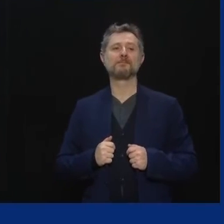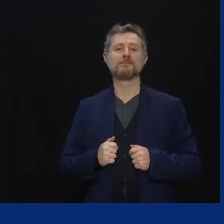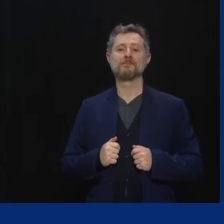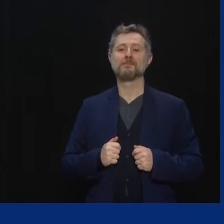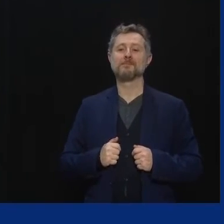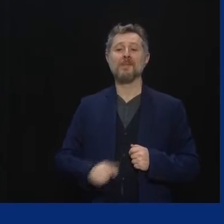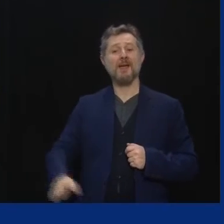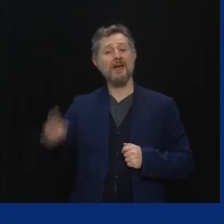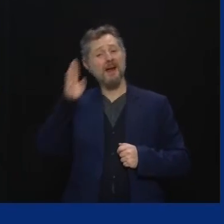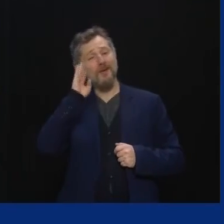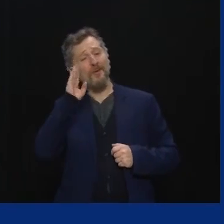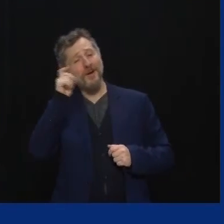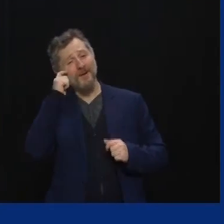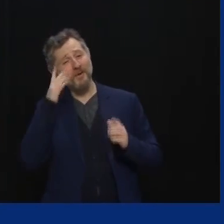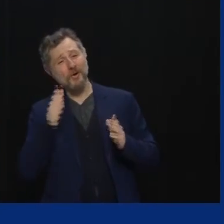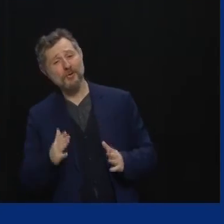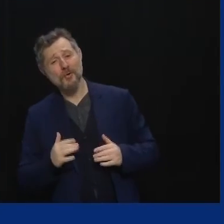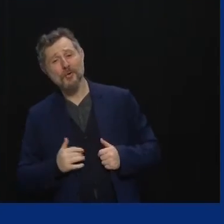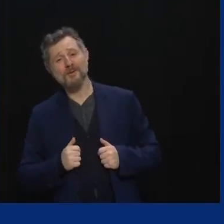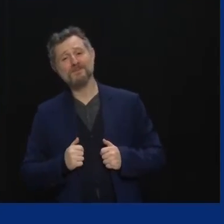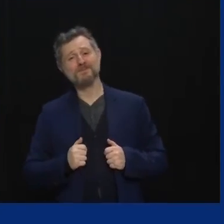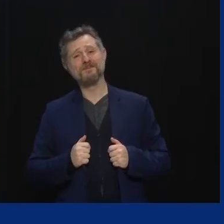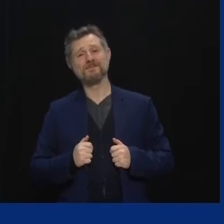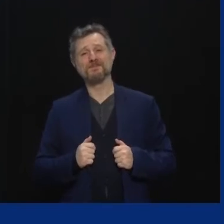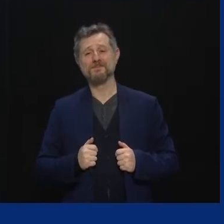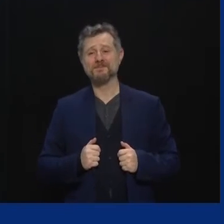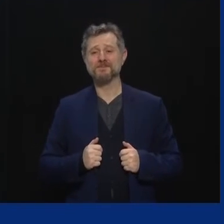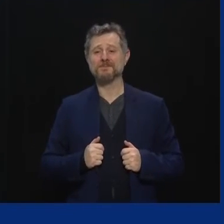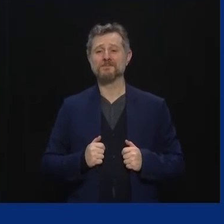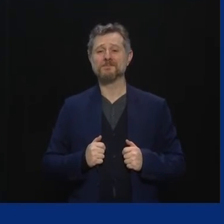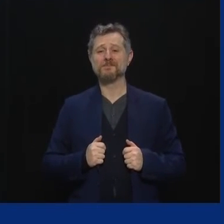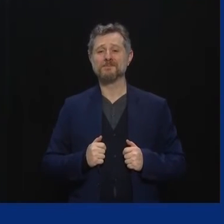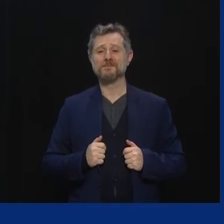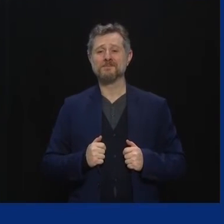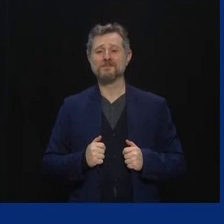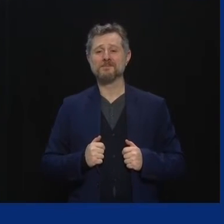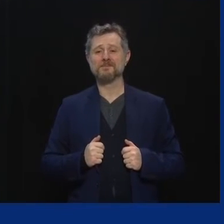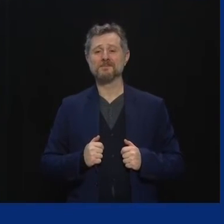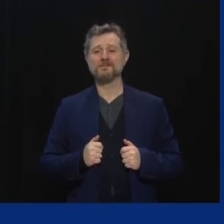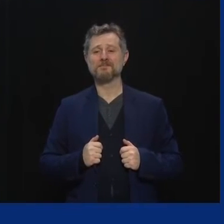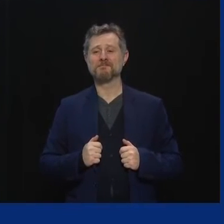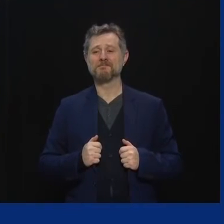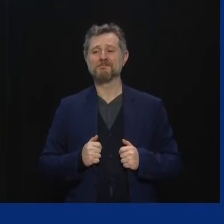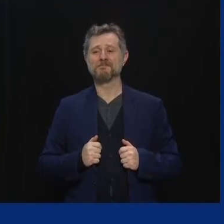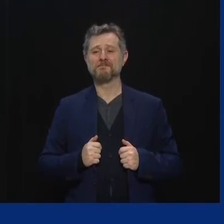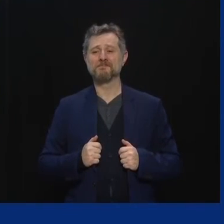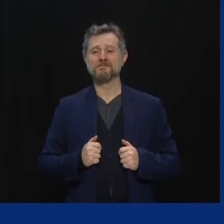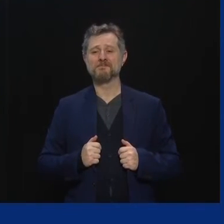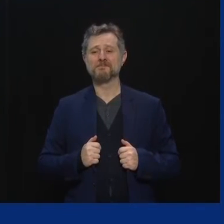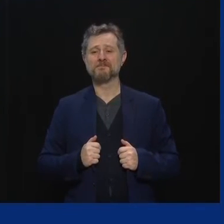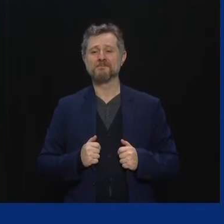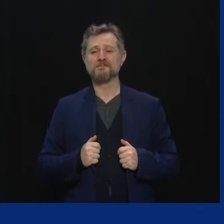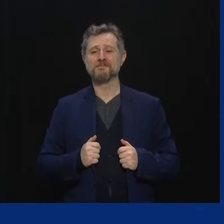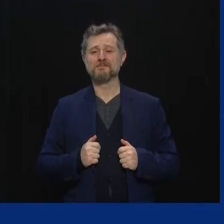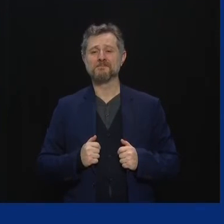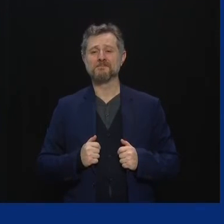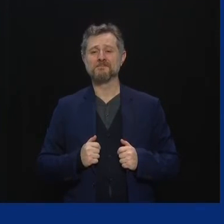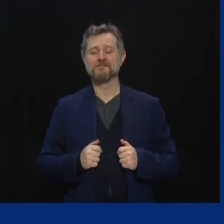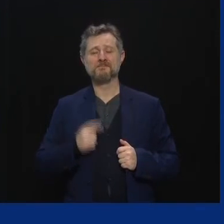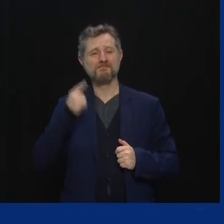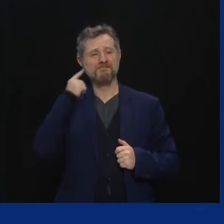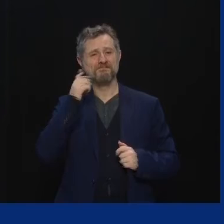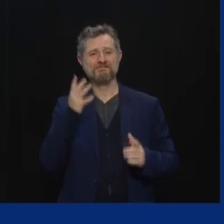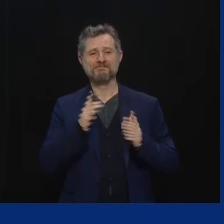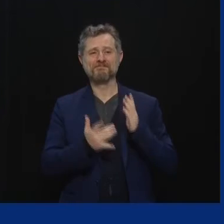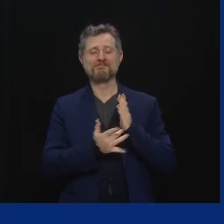Hello, Governor. Are you getting? Is there more that should be done? You reacted very quickly to all of these